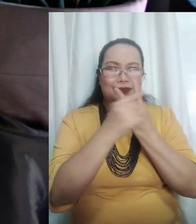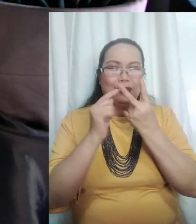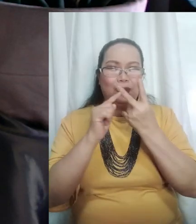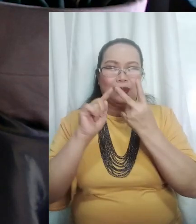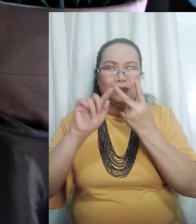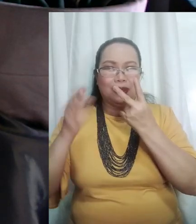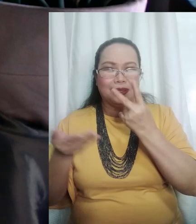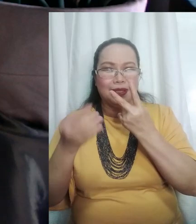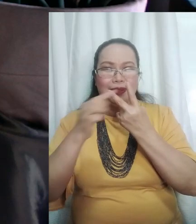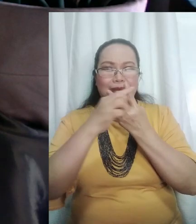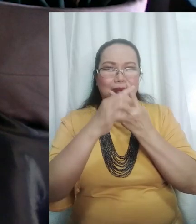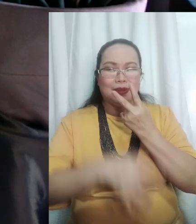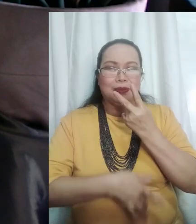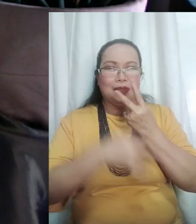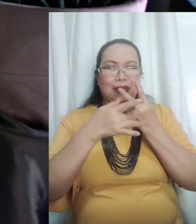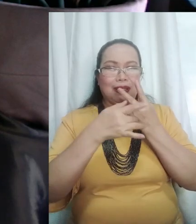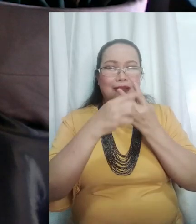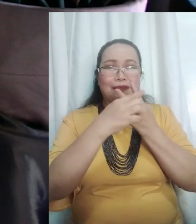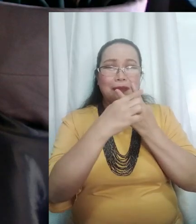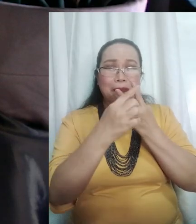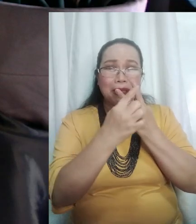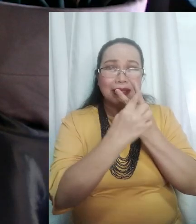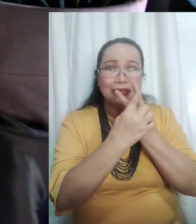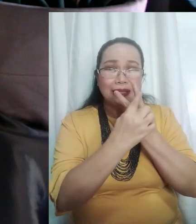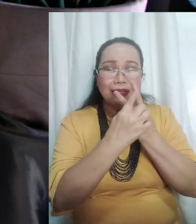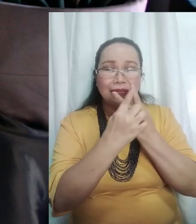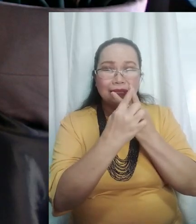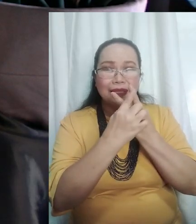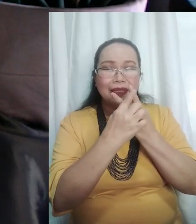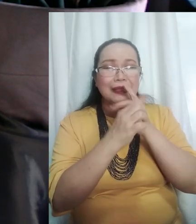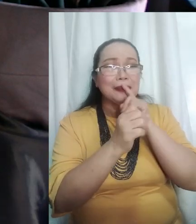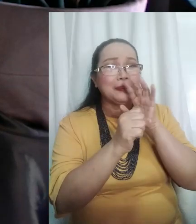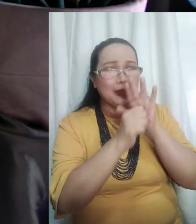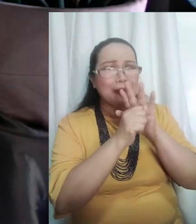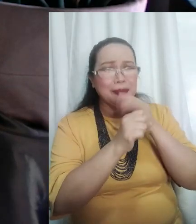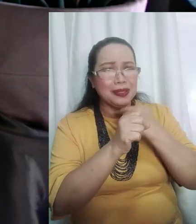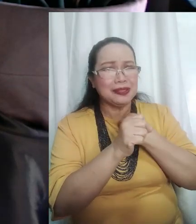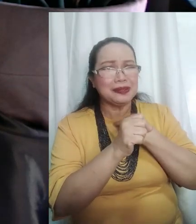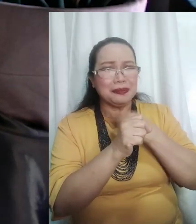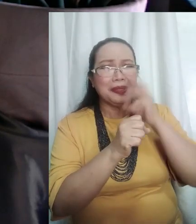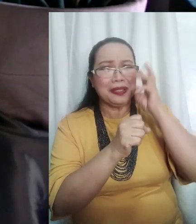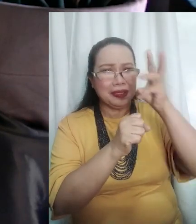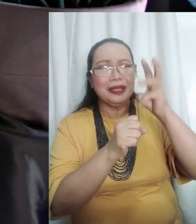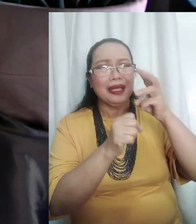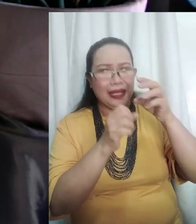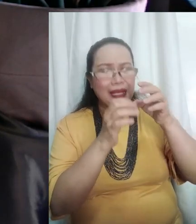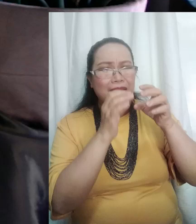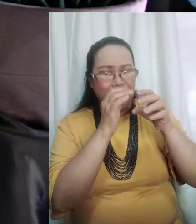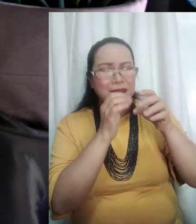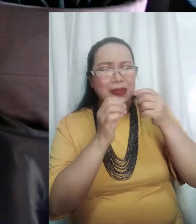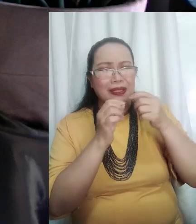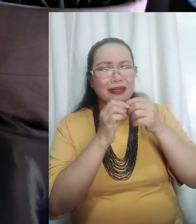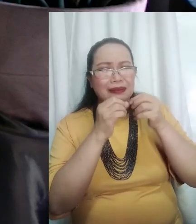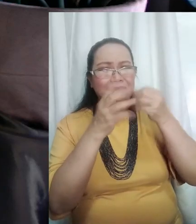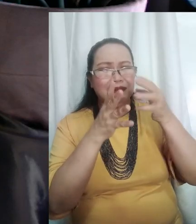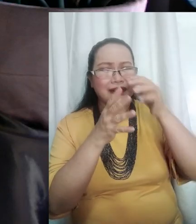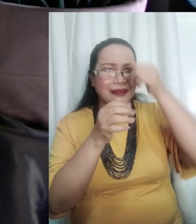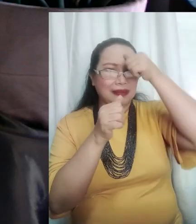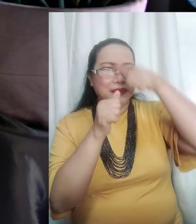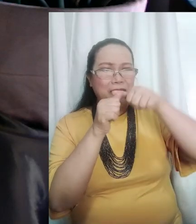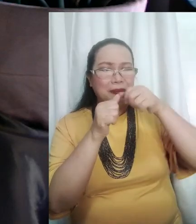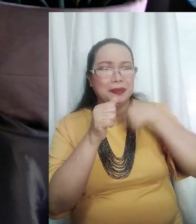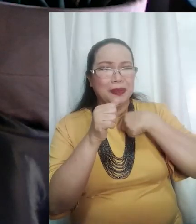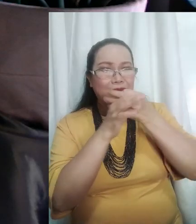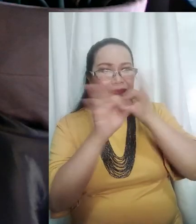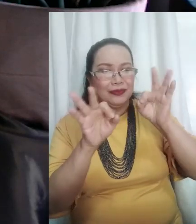verse 12 onwards, okay? This is what it means, he tells the two. Joseph said to him, the